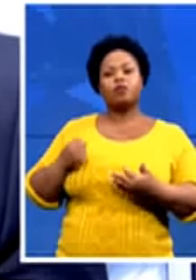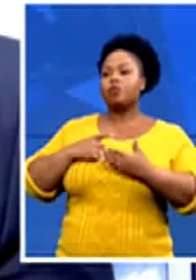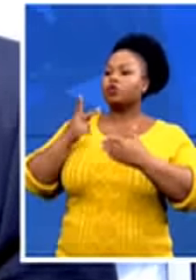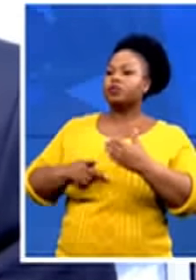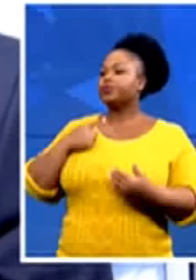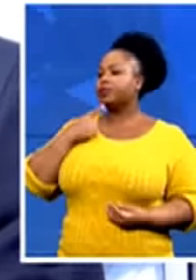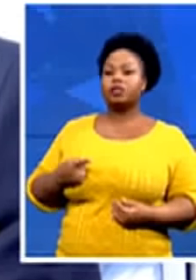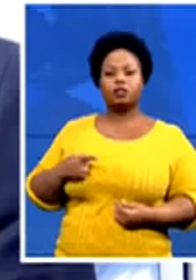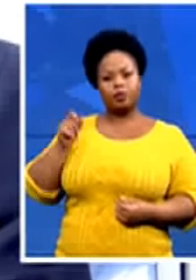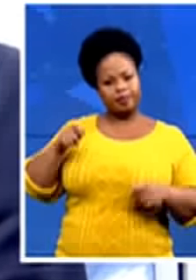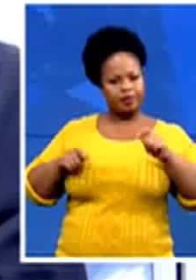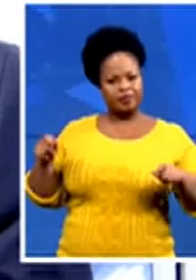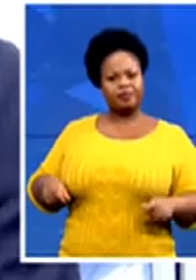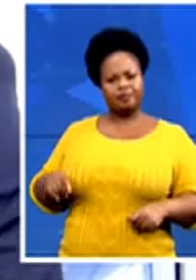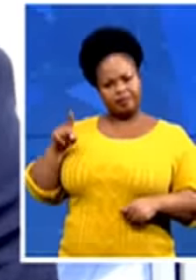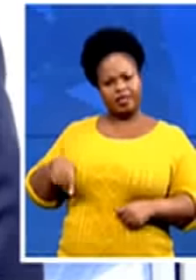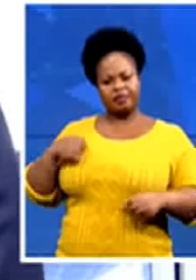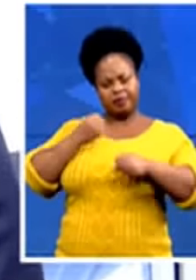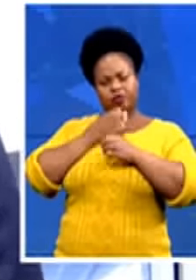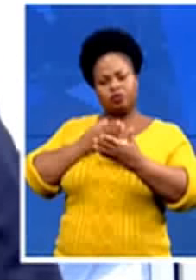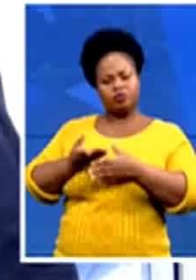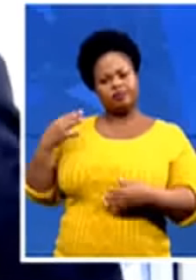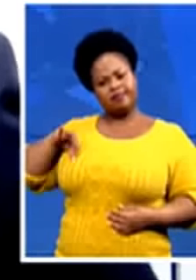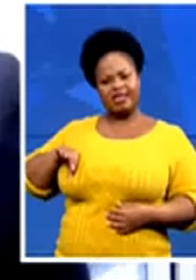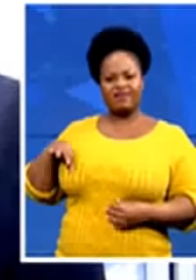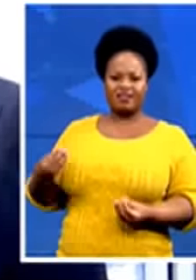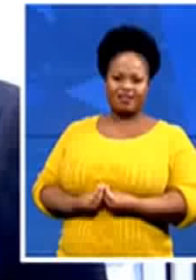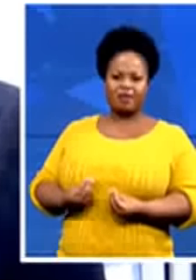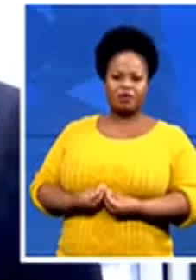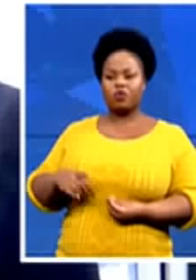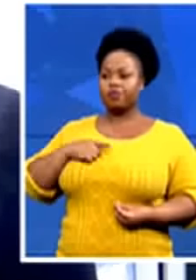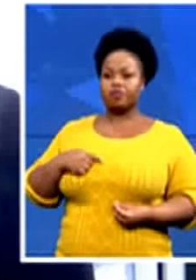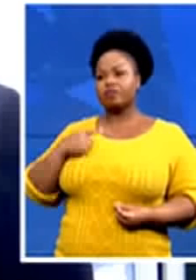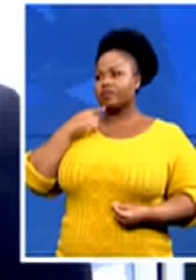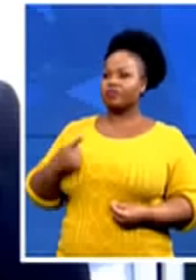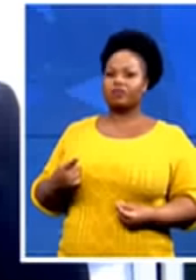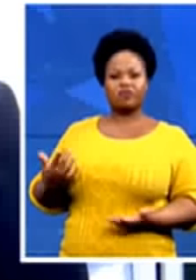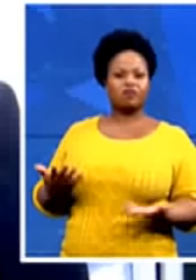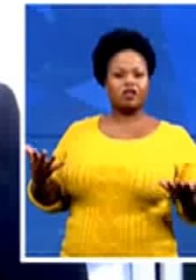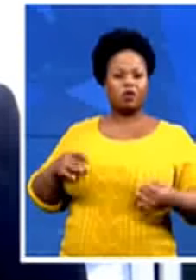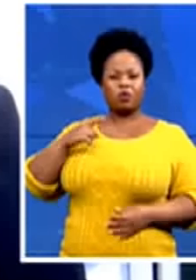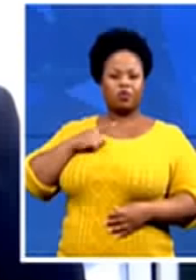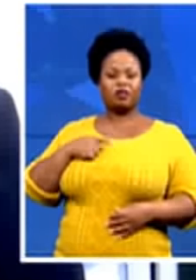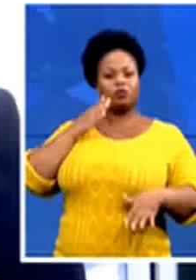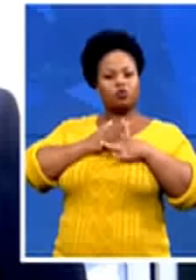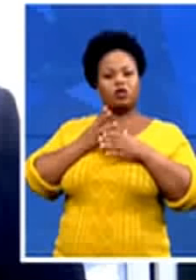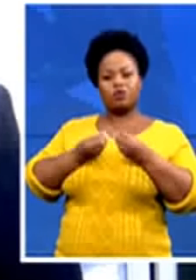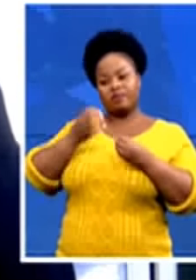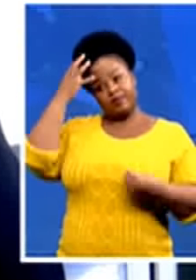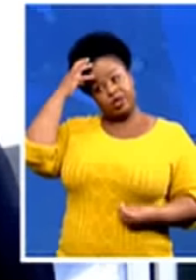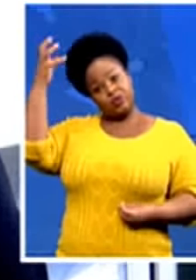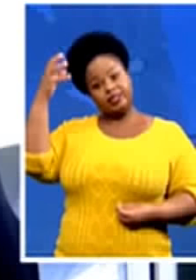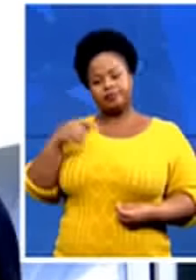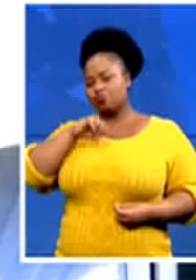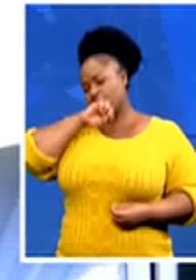yakufuna ekufunayo kodwa angathi inyama isebenza ukuthi uswele ngakho nje ukusebenza namakhosi ikhona ebekuthanda kakhulu Siphamandla